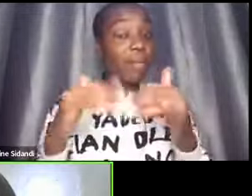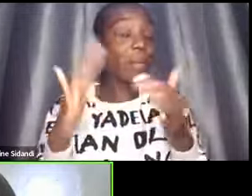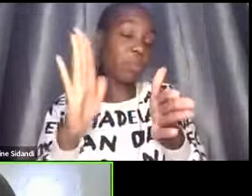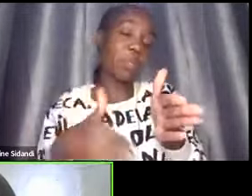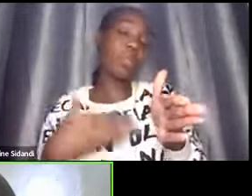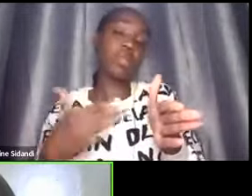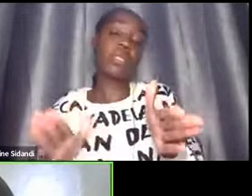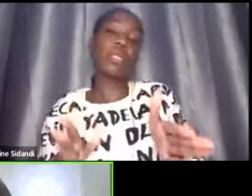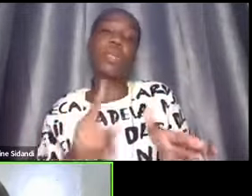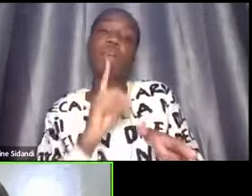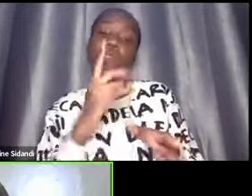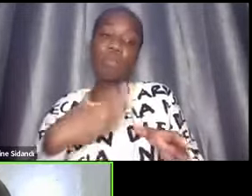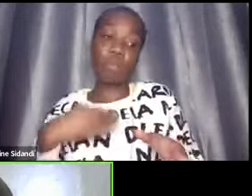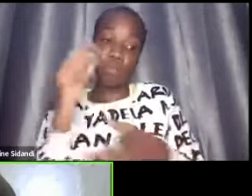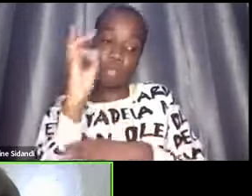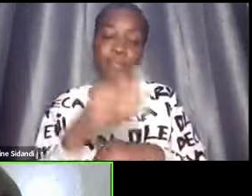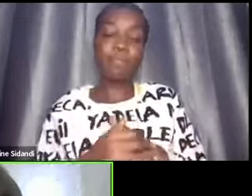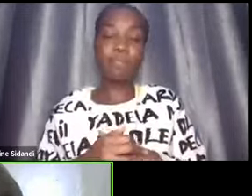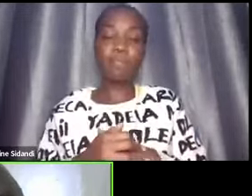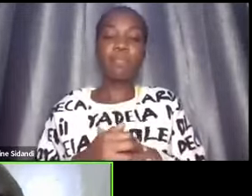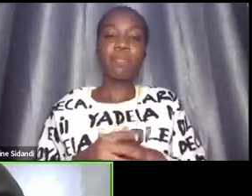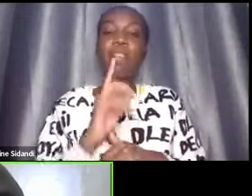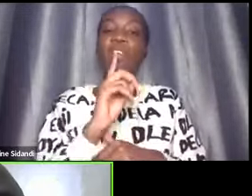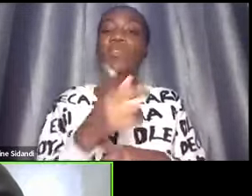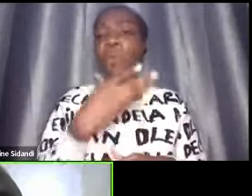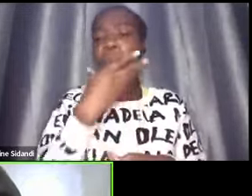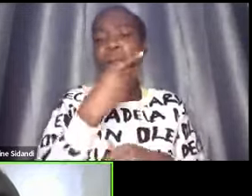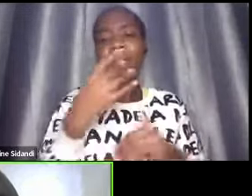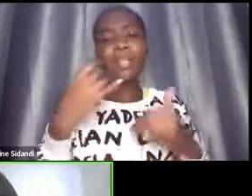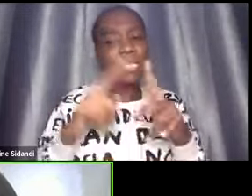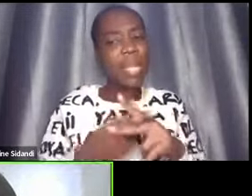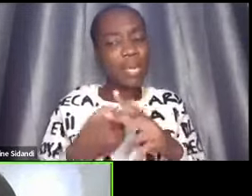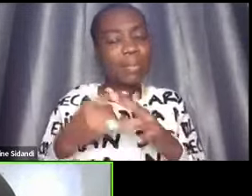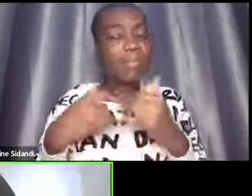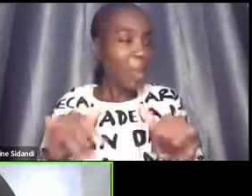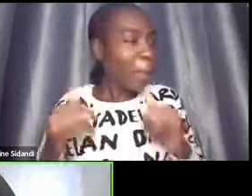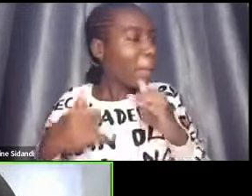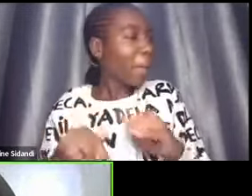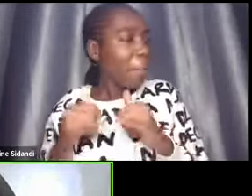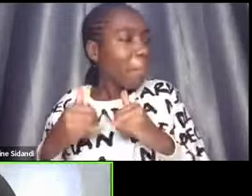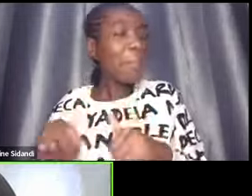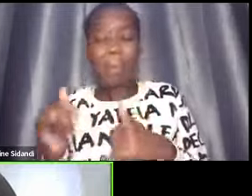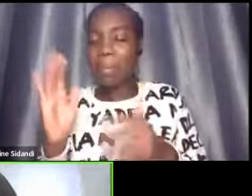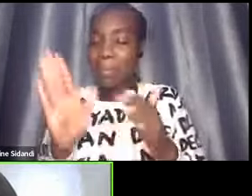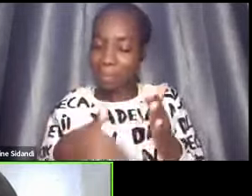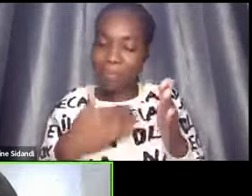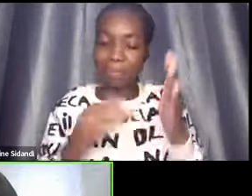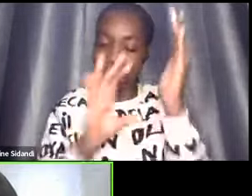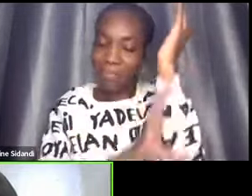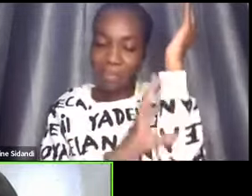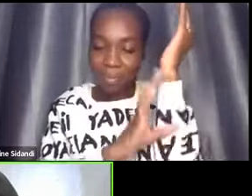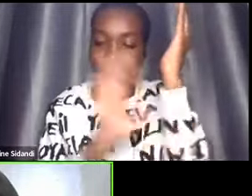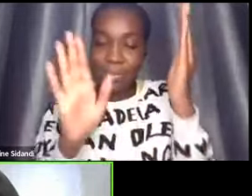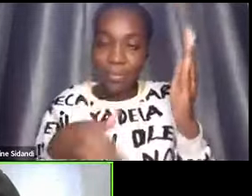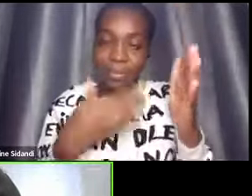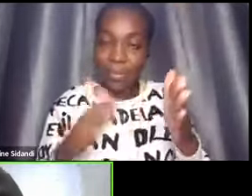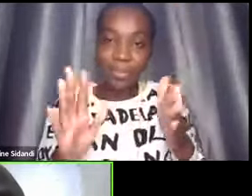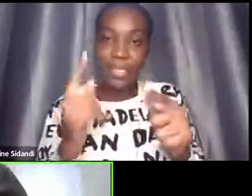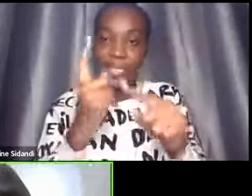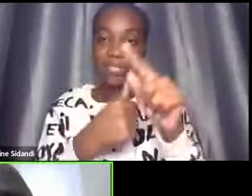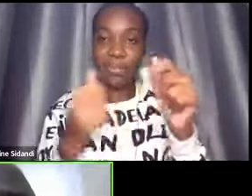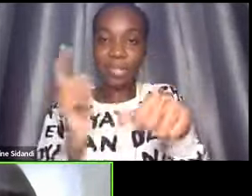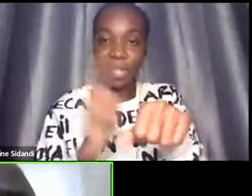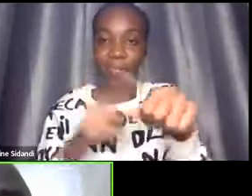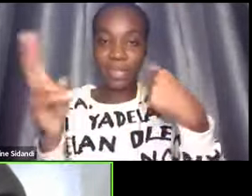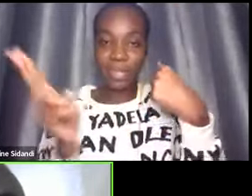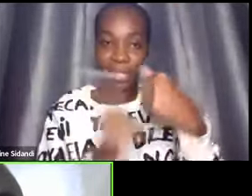why not? So the young man started playing music, country music, from 7 p.m. onwards. And